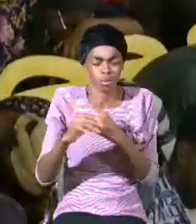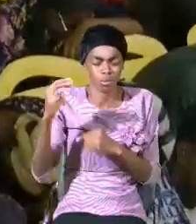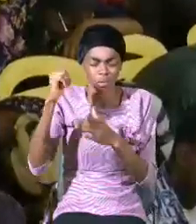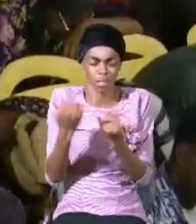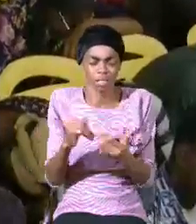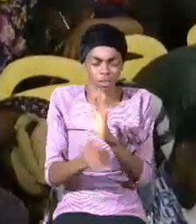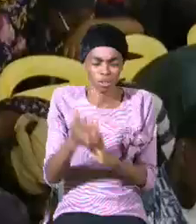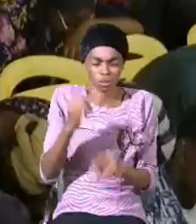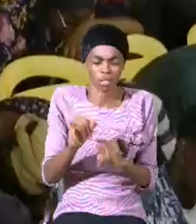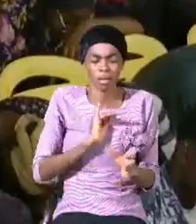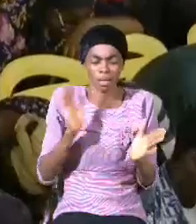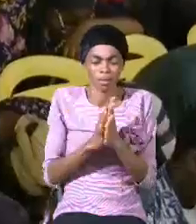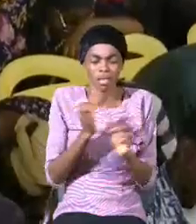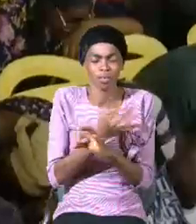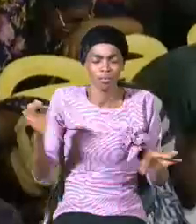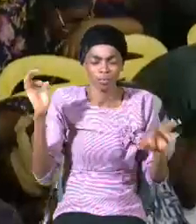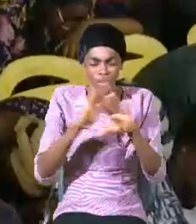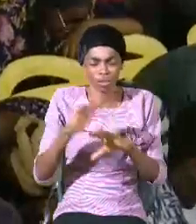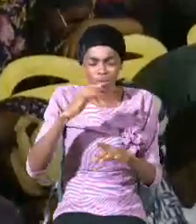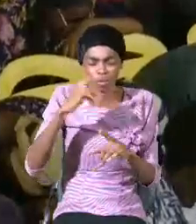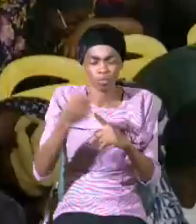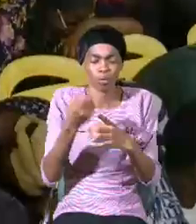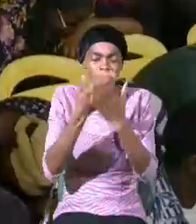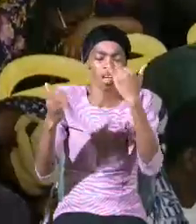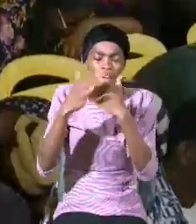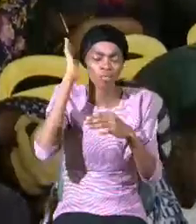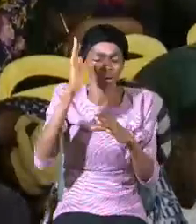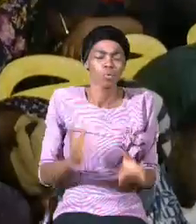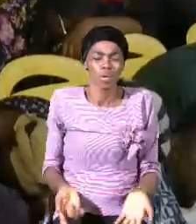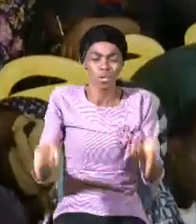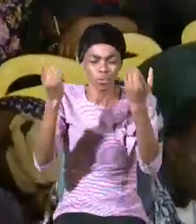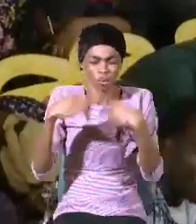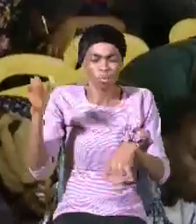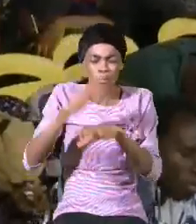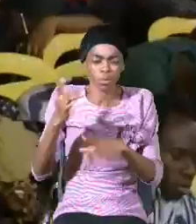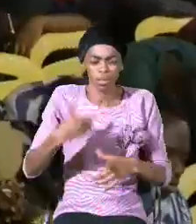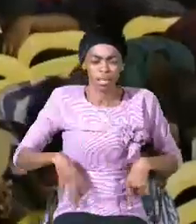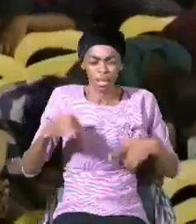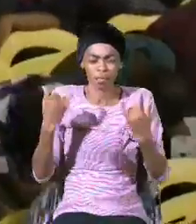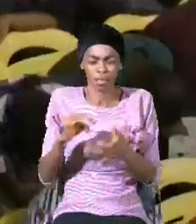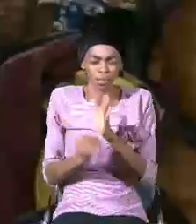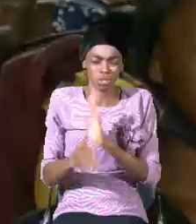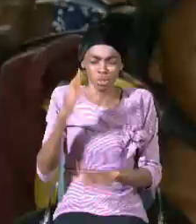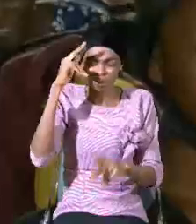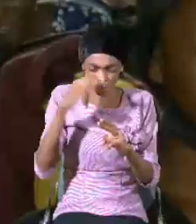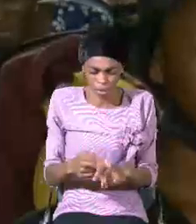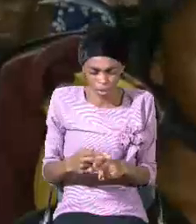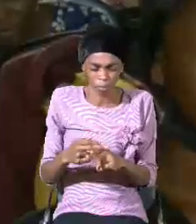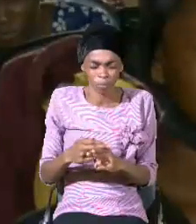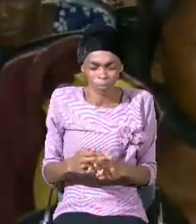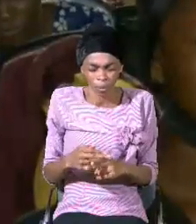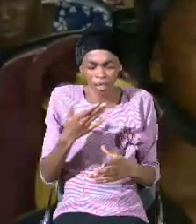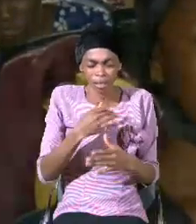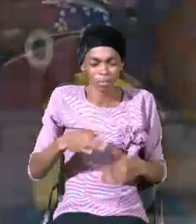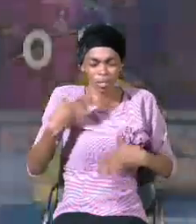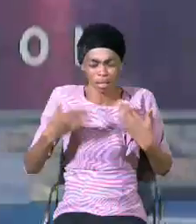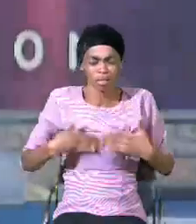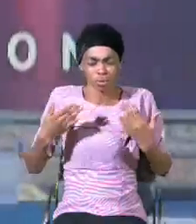the freedom from heaven will come upon their lives now in Jesus' name. Let the joy